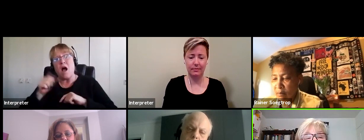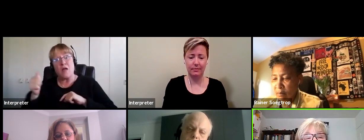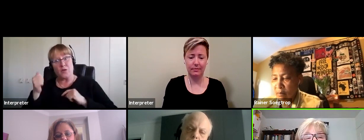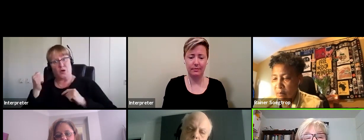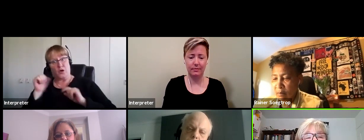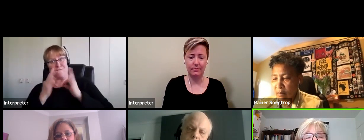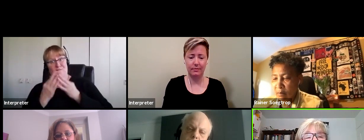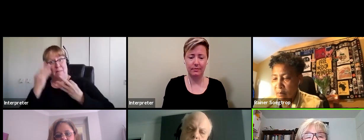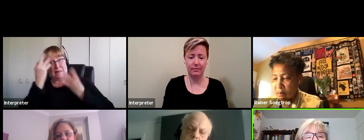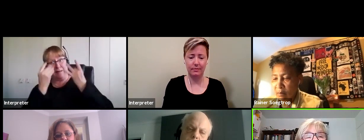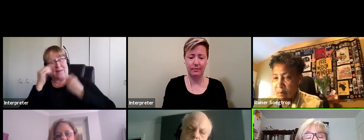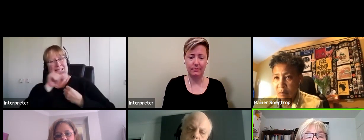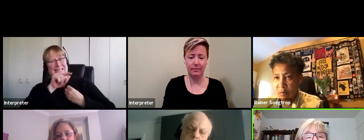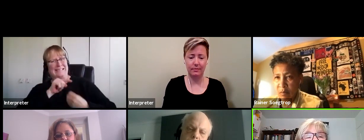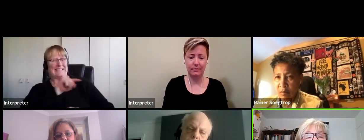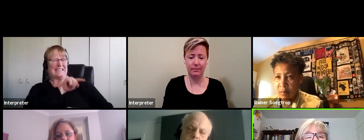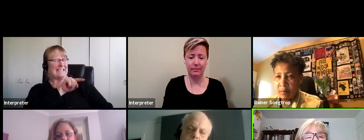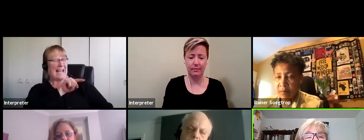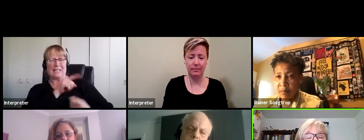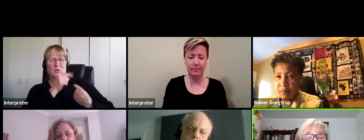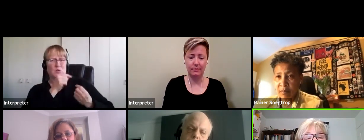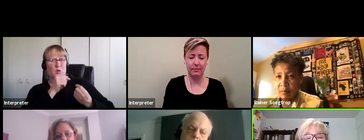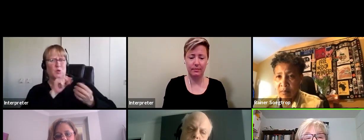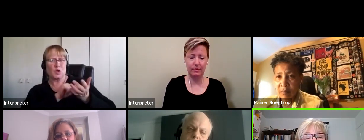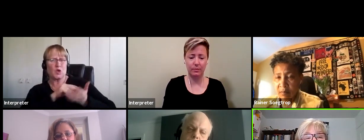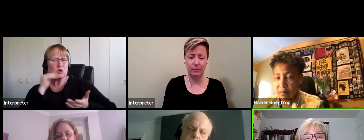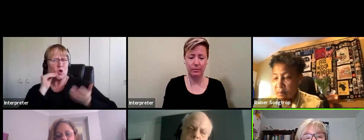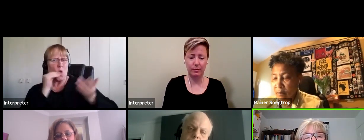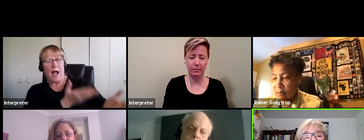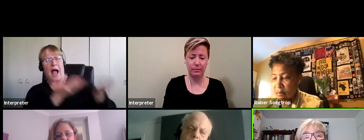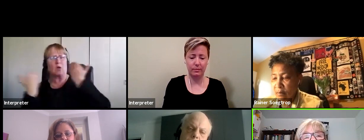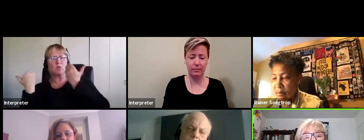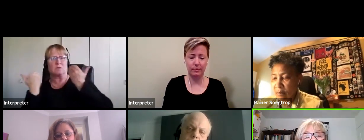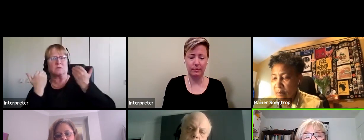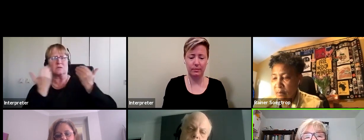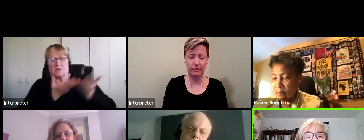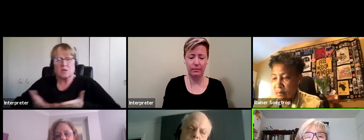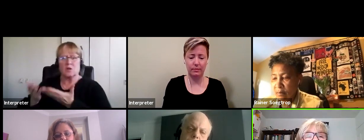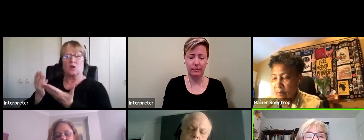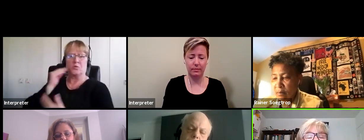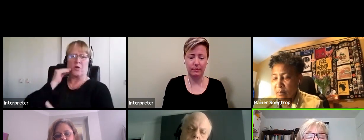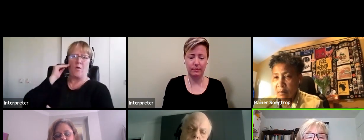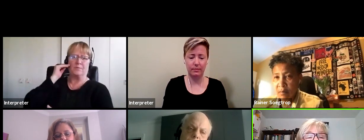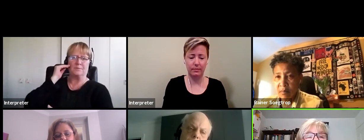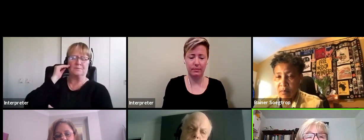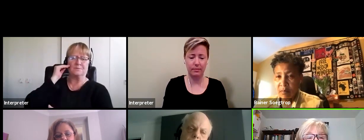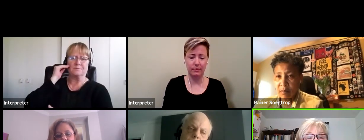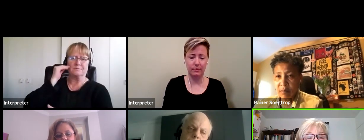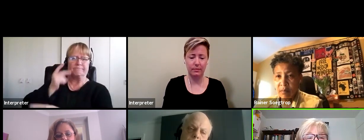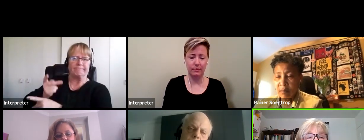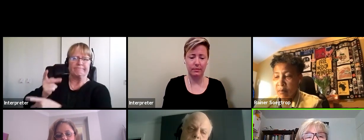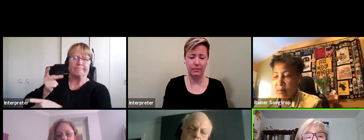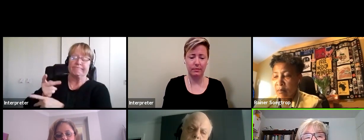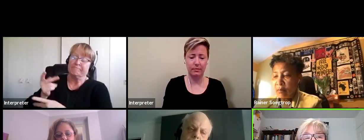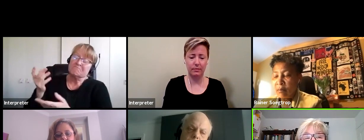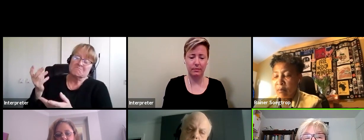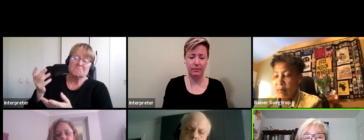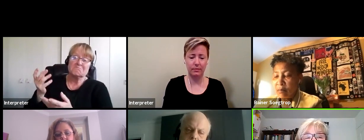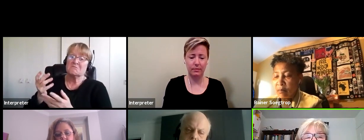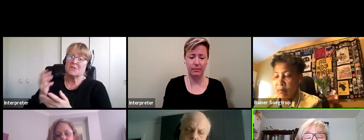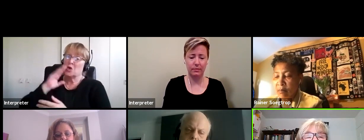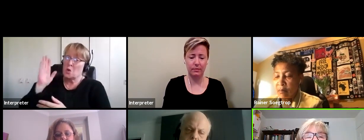members home from homes, and there has been a new regulation which allows people to bring the person home. They will